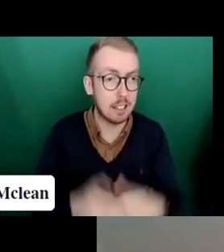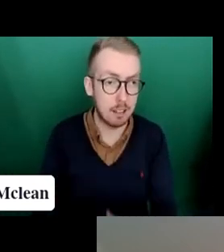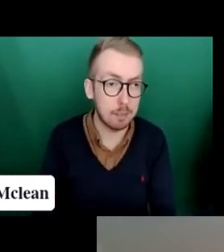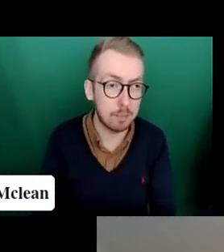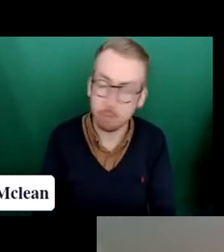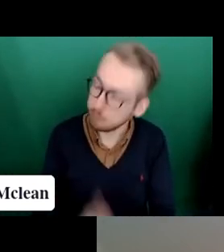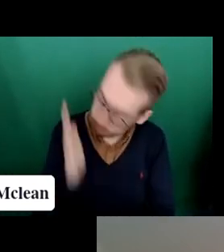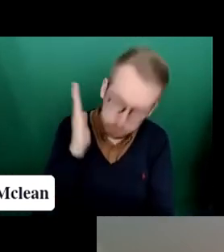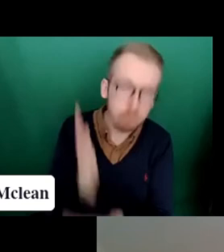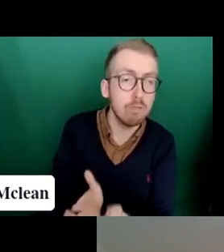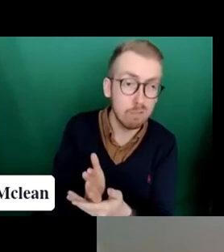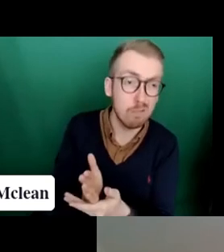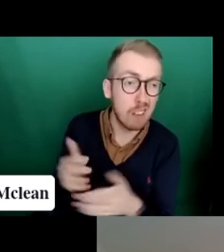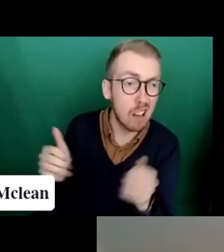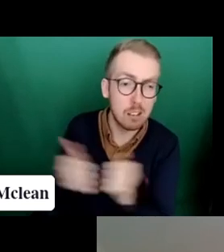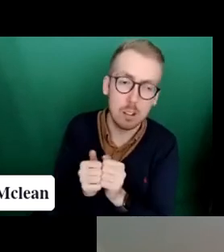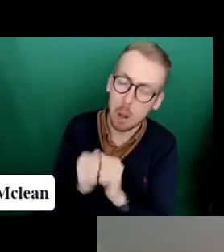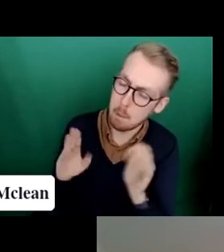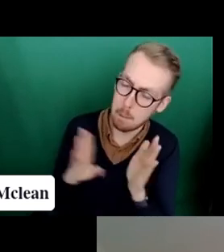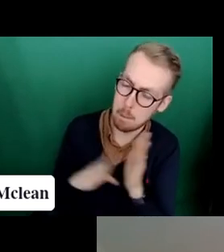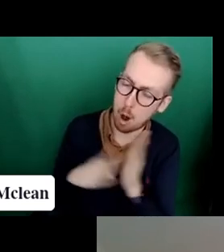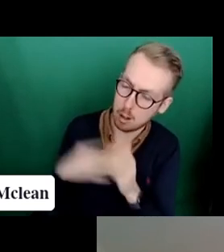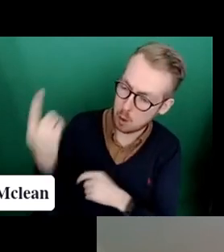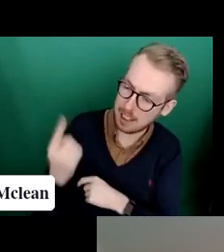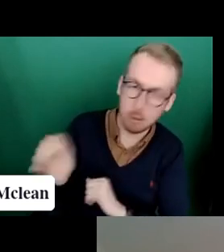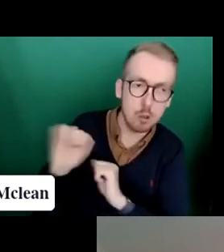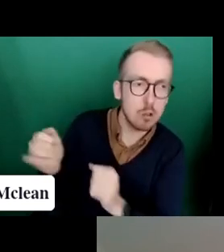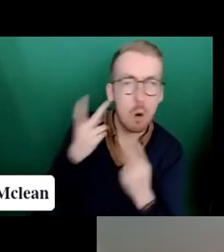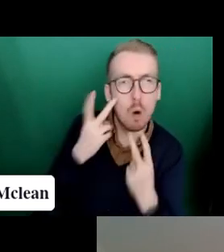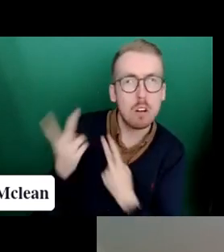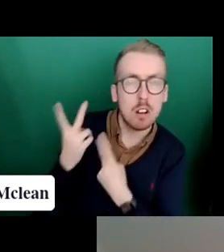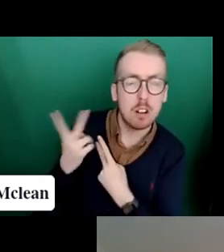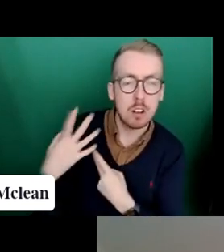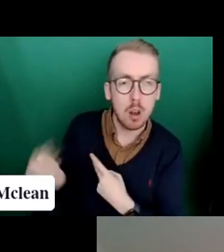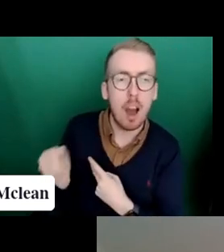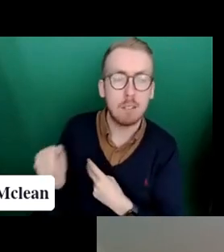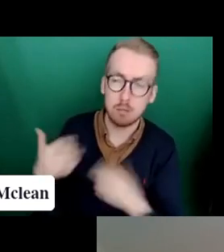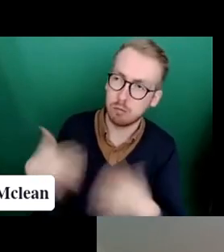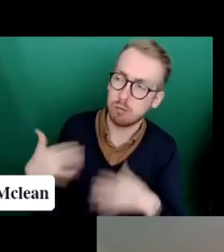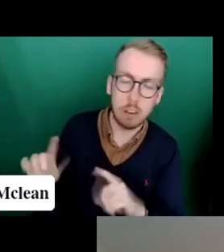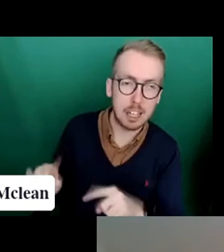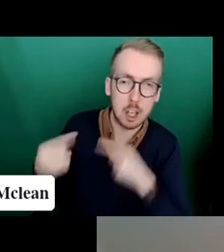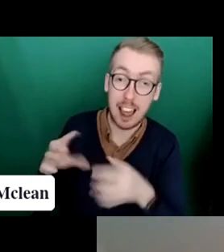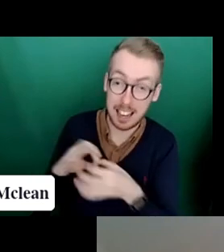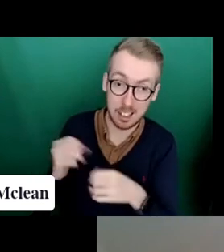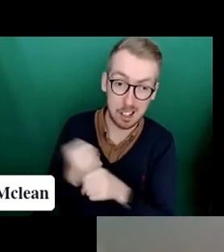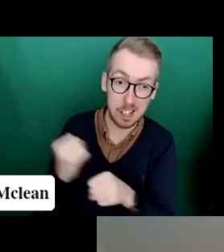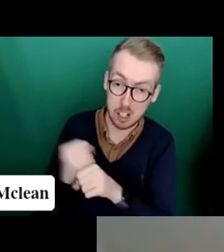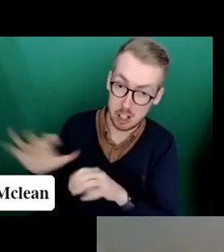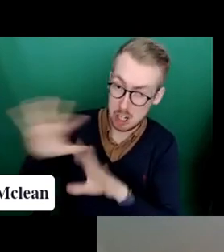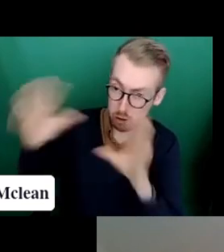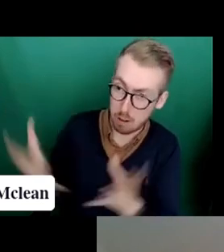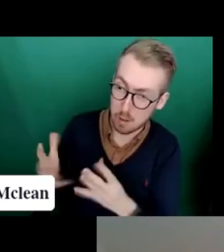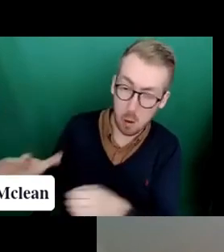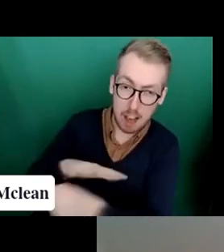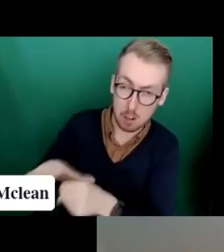Absolutely. And Markus, what's your reflection on some of these things? And also, you've got the added challenge of the geographical area that you're trying to